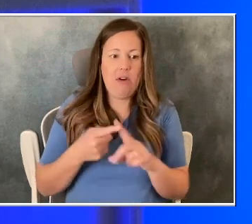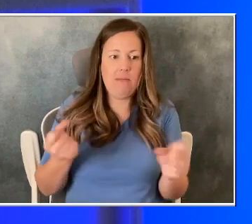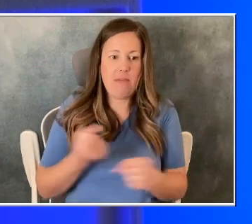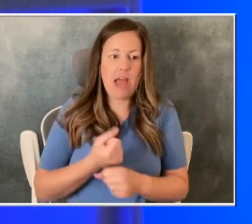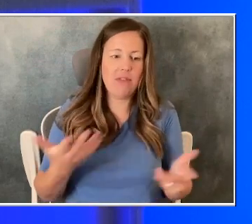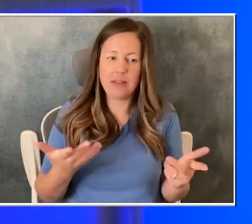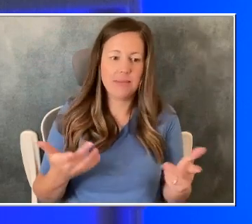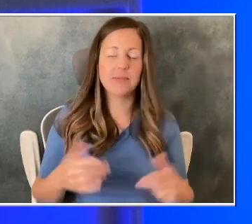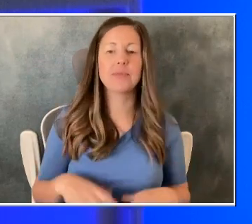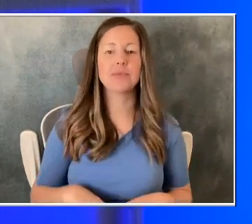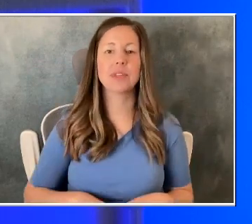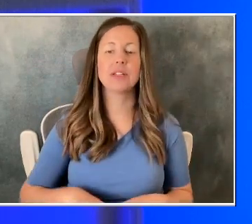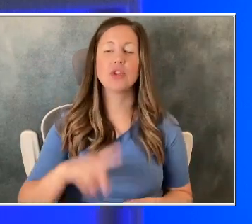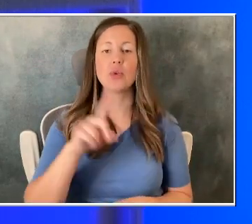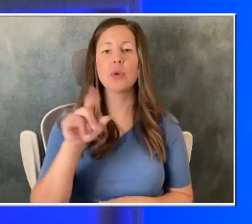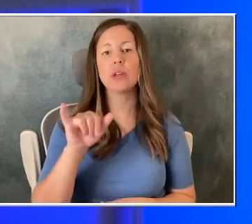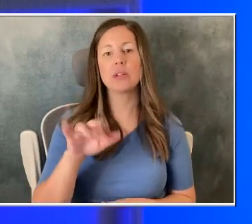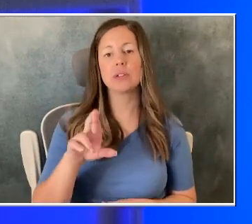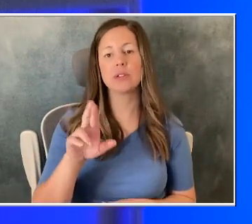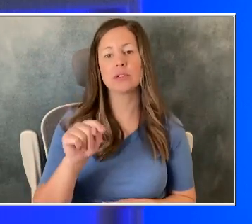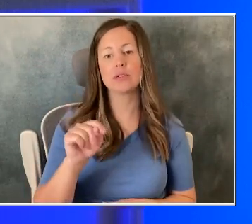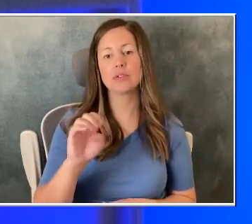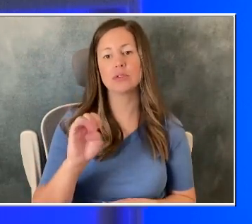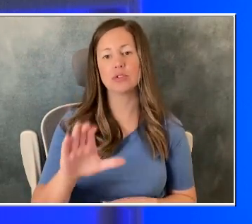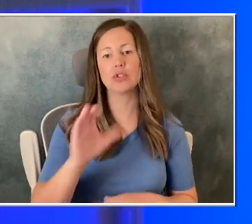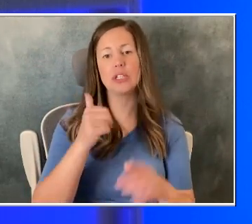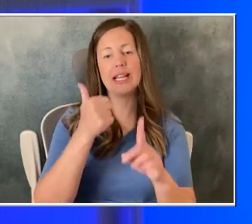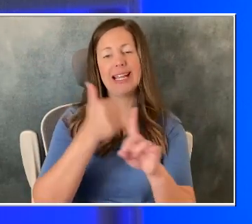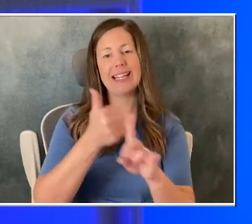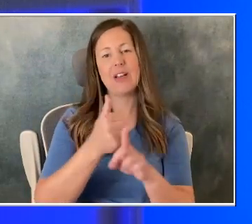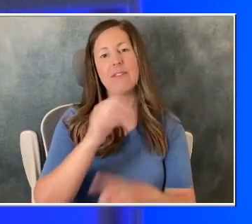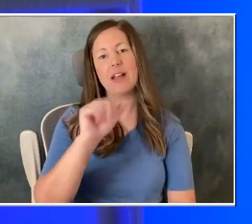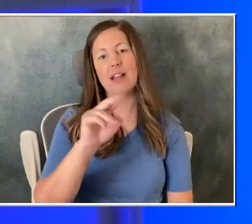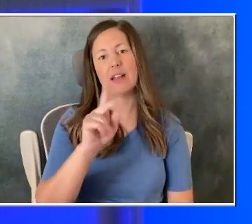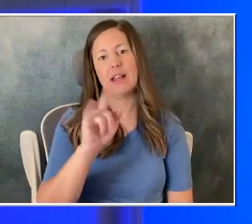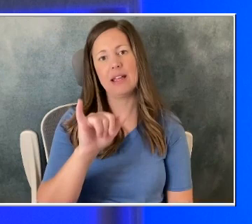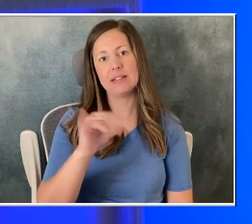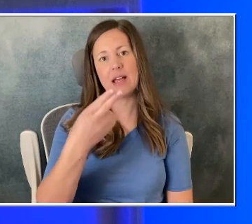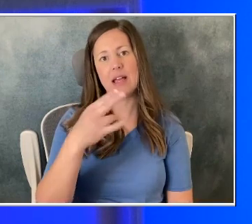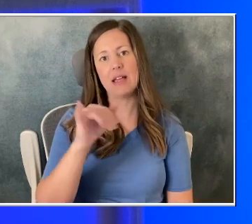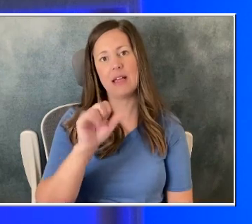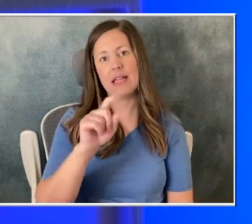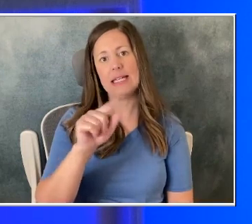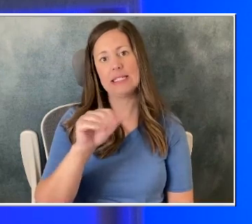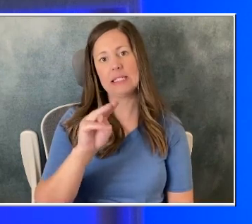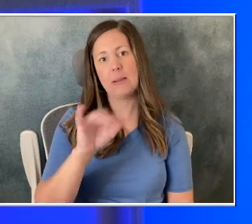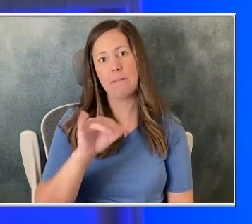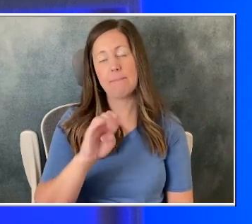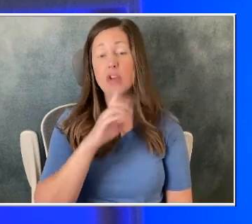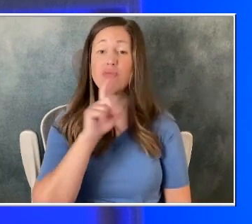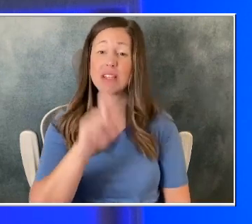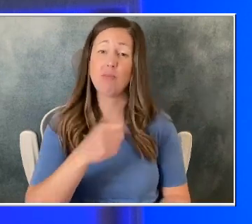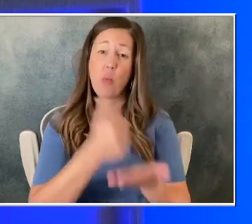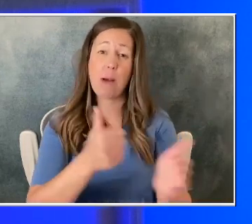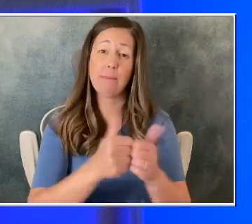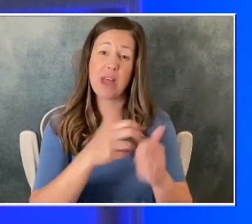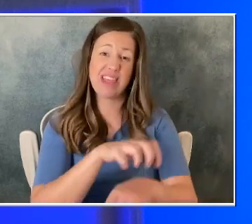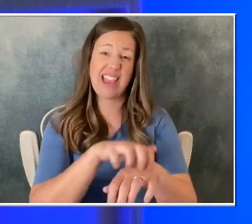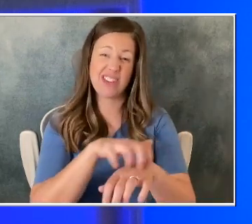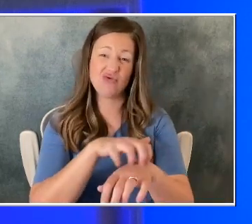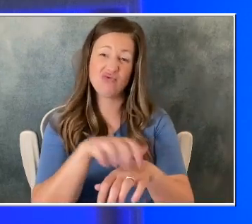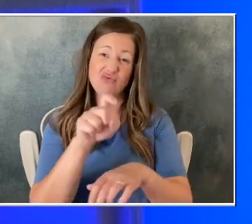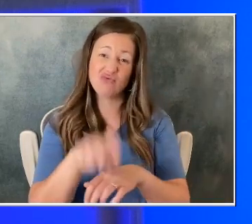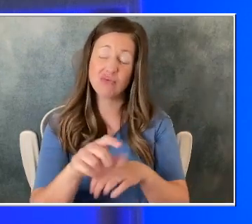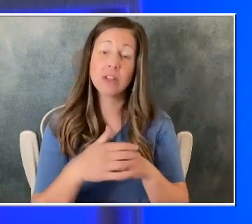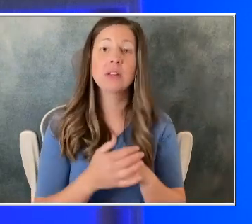or cetirizine is an antihistamine, and it's supposed to help with itching. It can